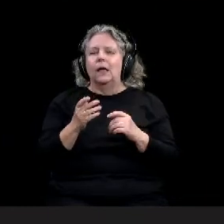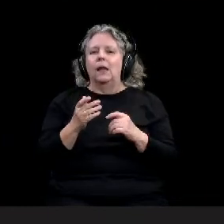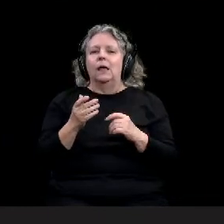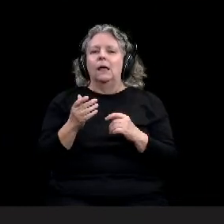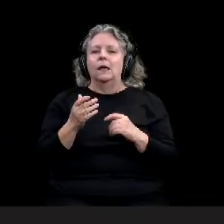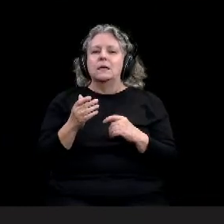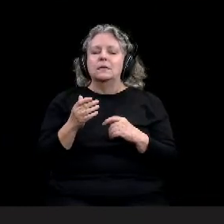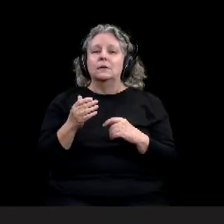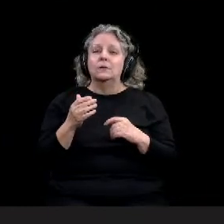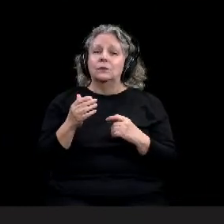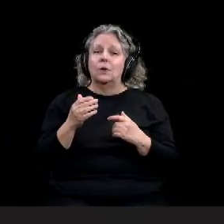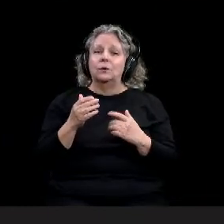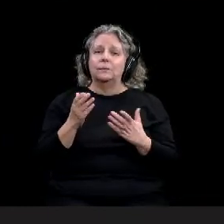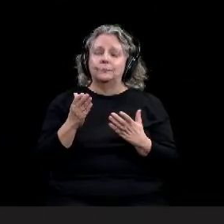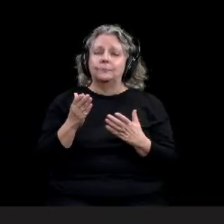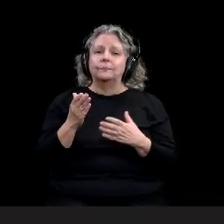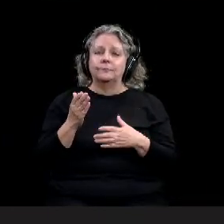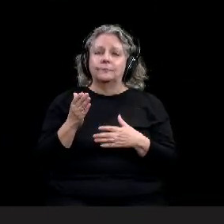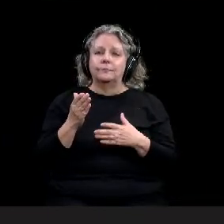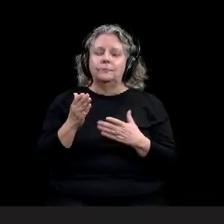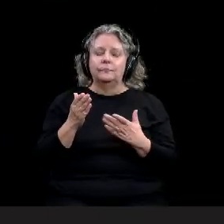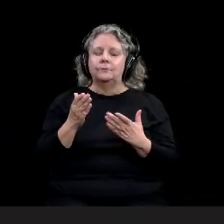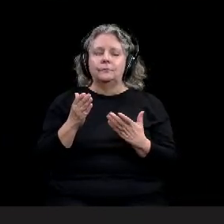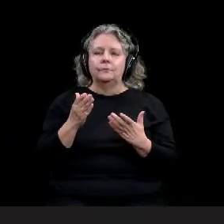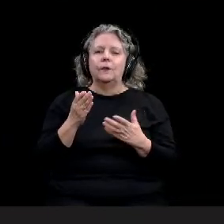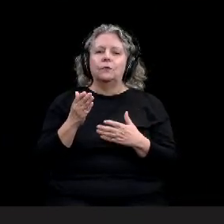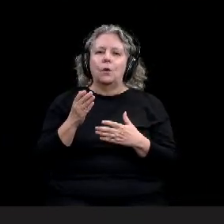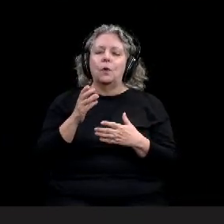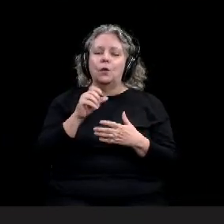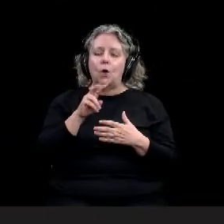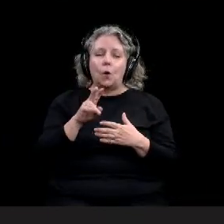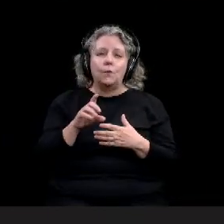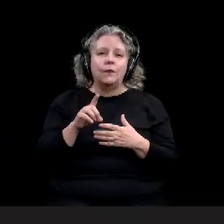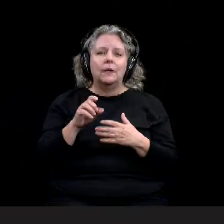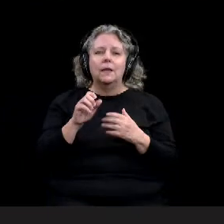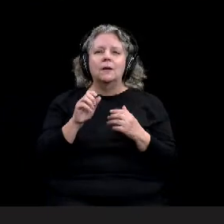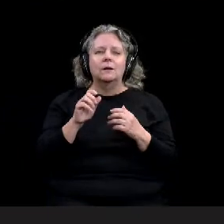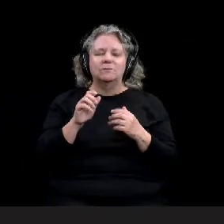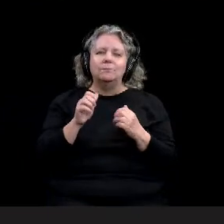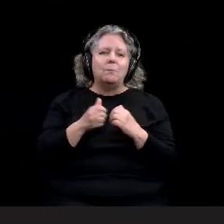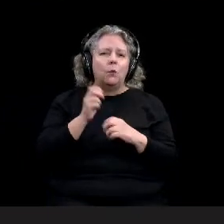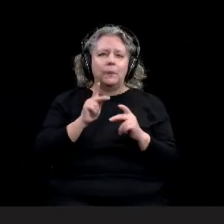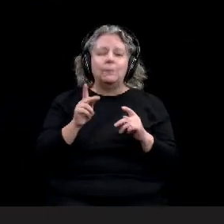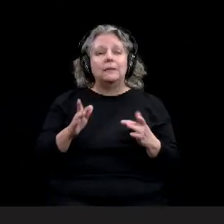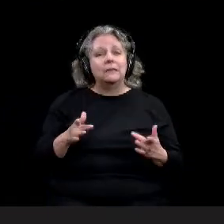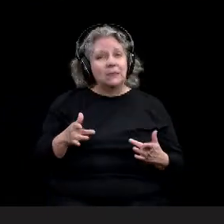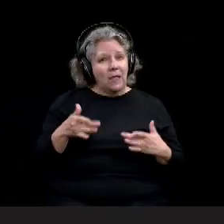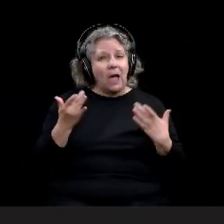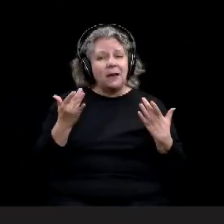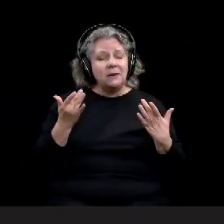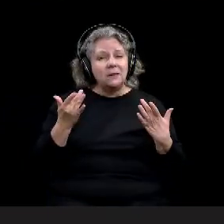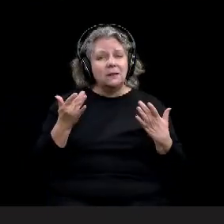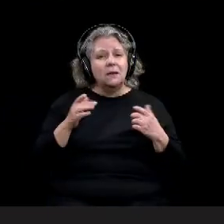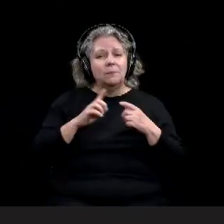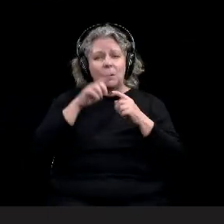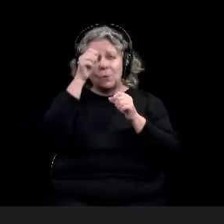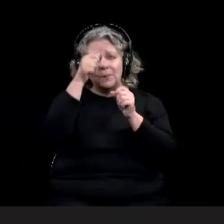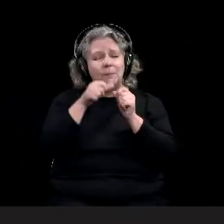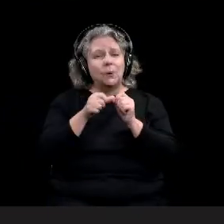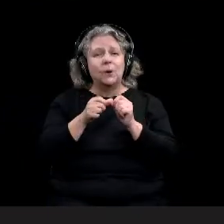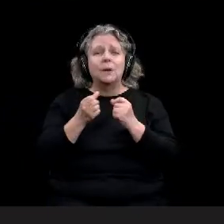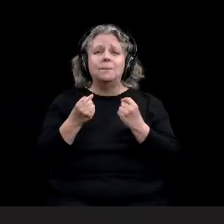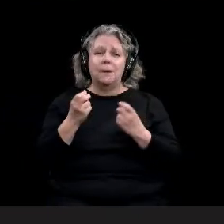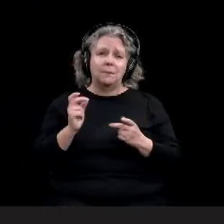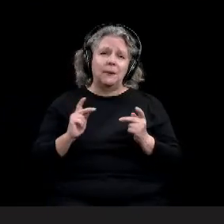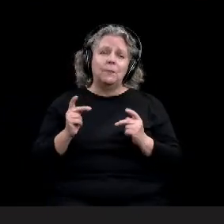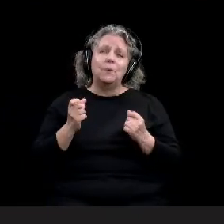to use, mild in most people, be sensitive to the fact that there's a lot of people and a lot of families out there who are really grieving with